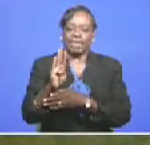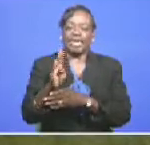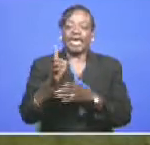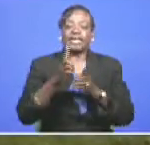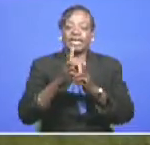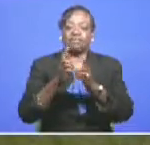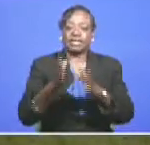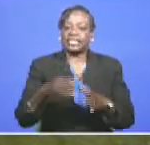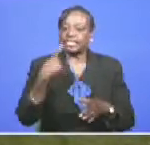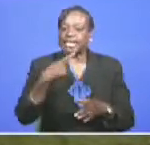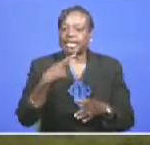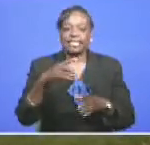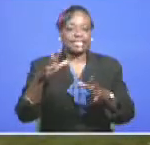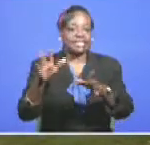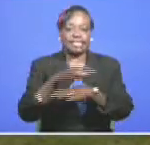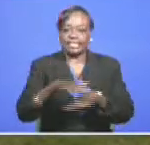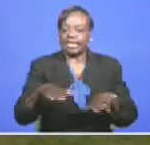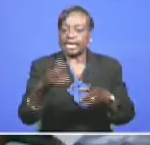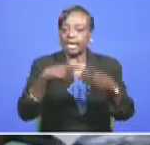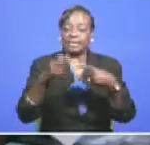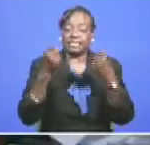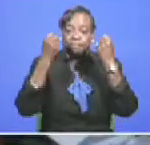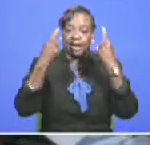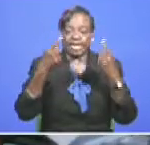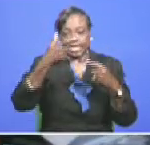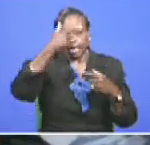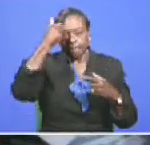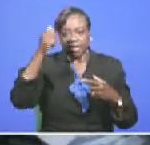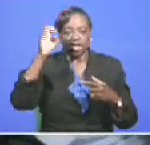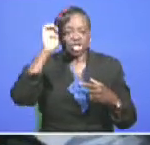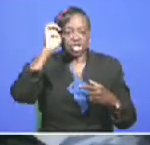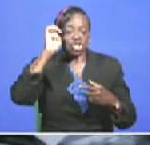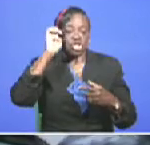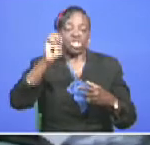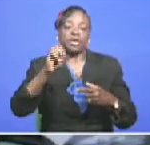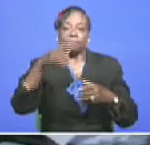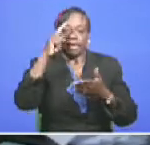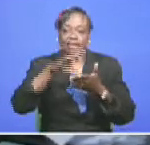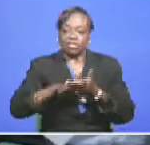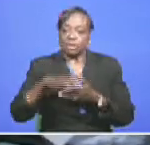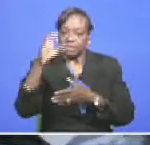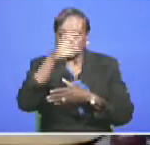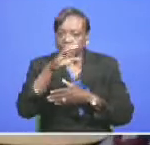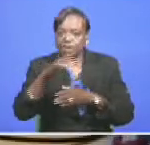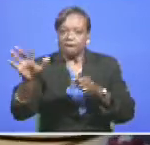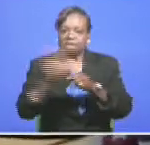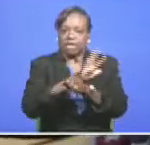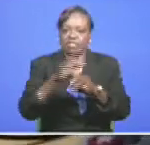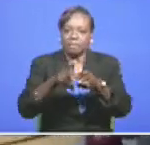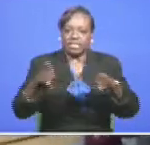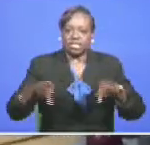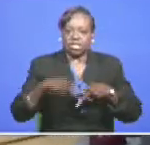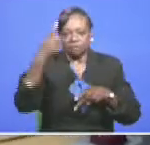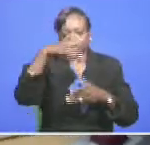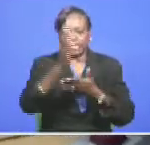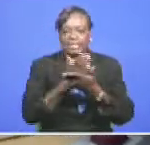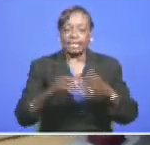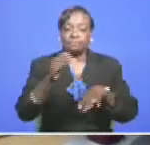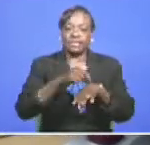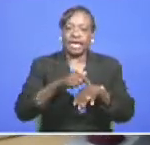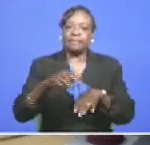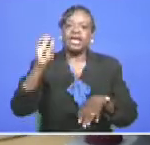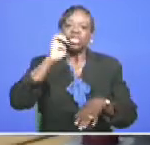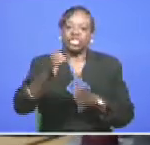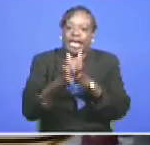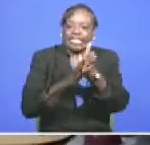come as a surprise to her, as she believes she was being observed to fill the position for quite some time. However, she says she is